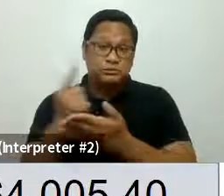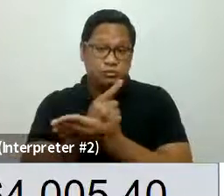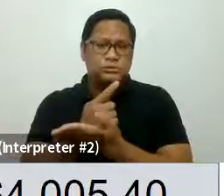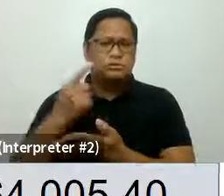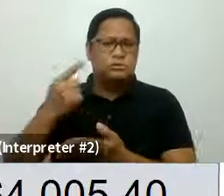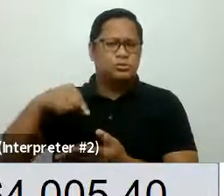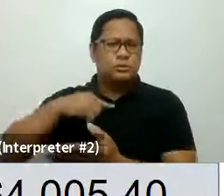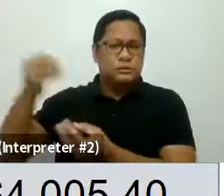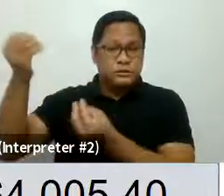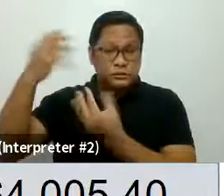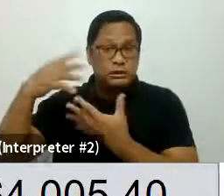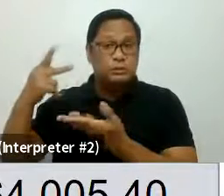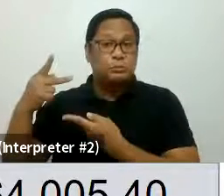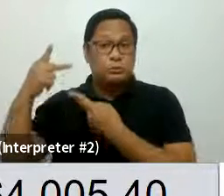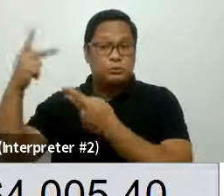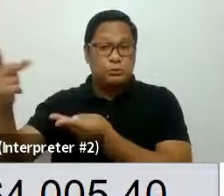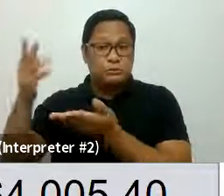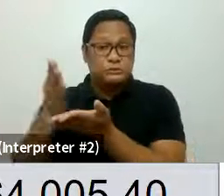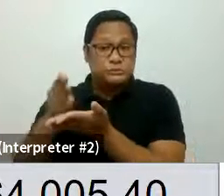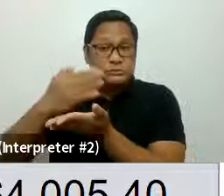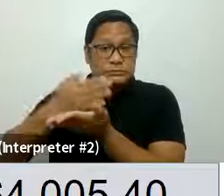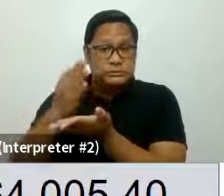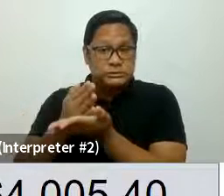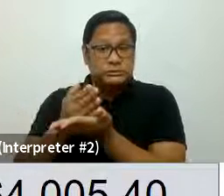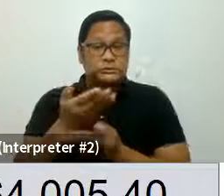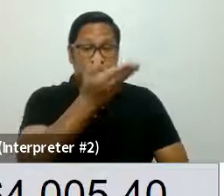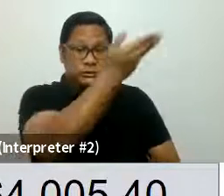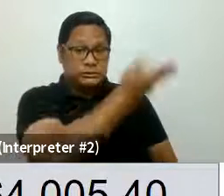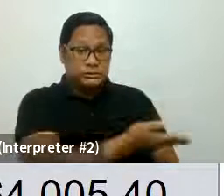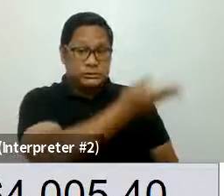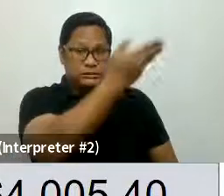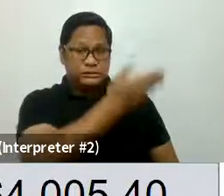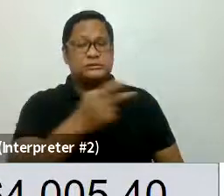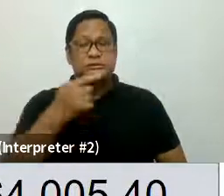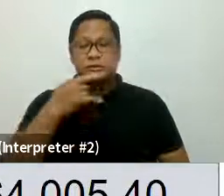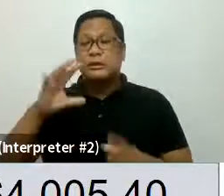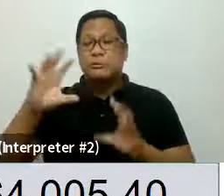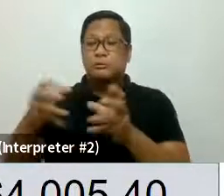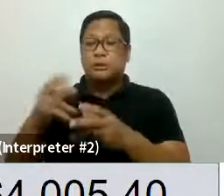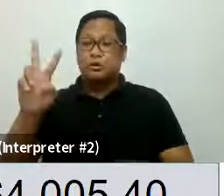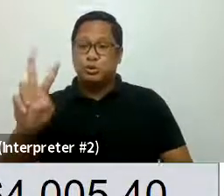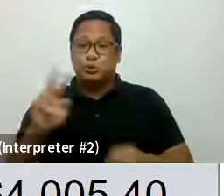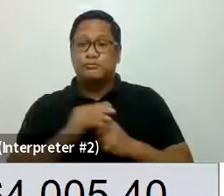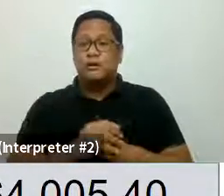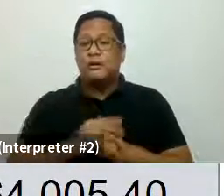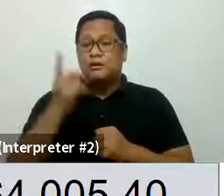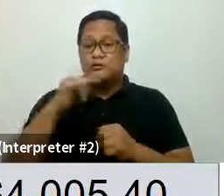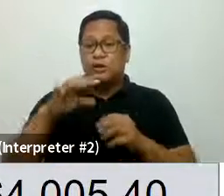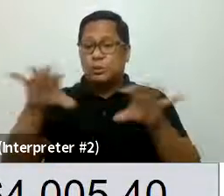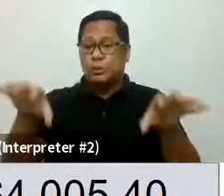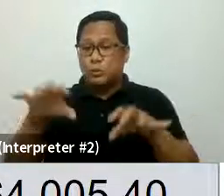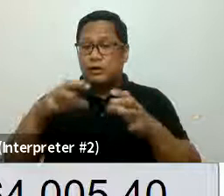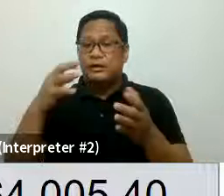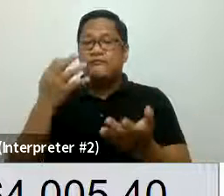that the proposed budget, because these are all part of our tier 2 in the work and